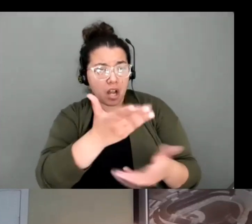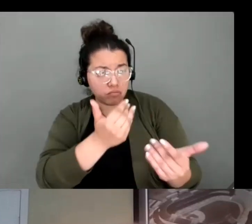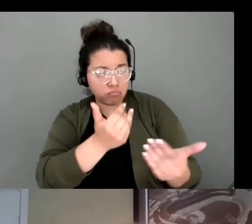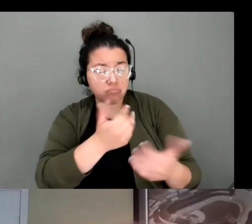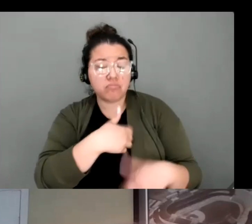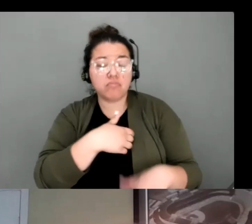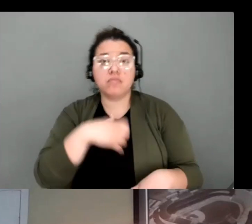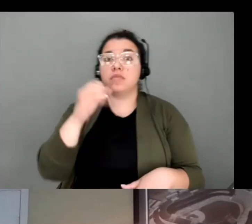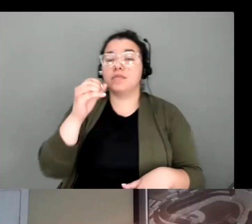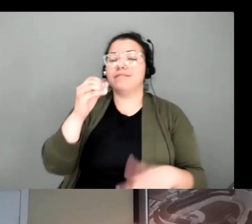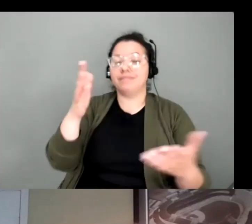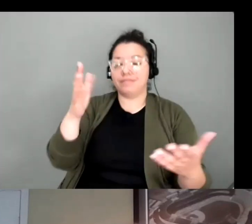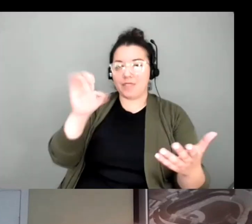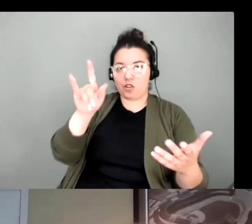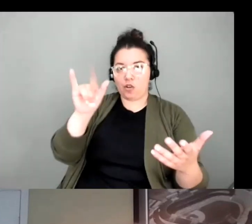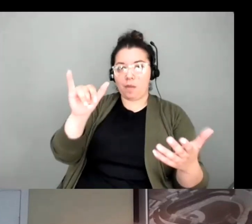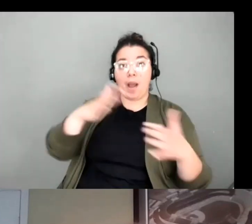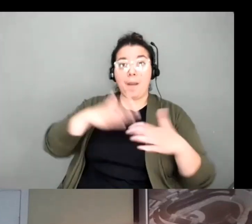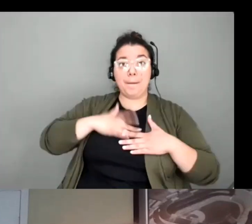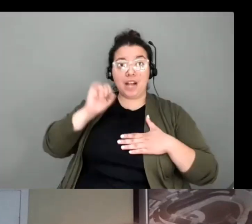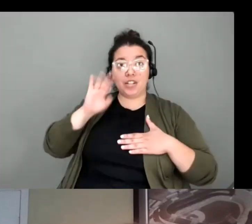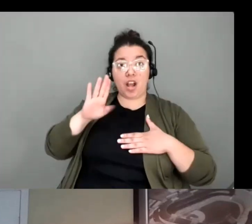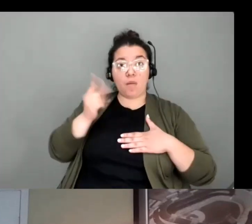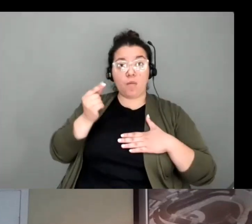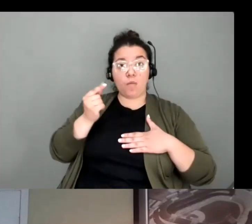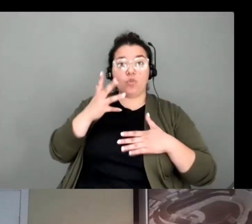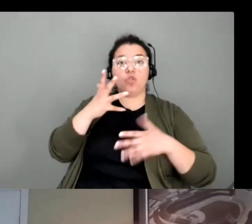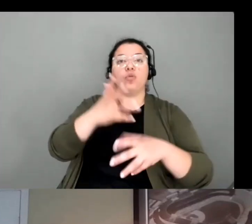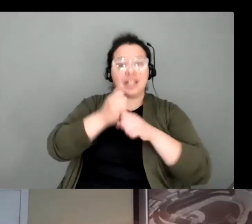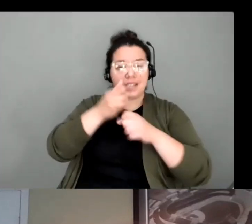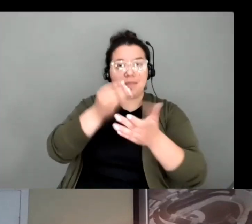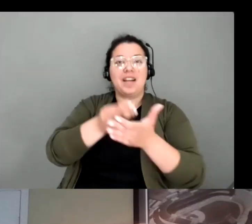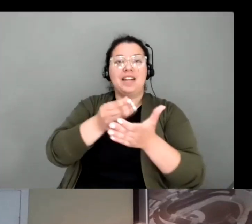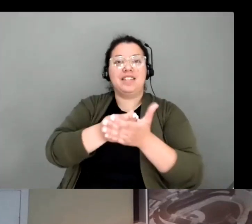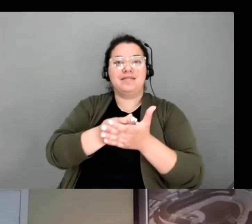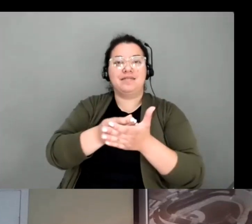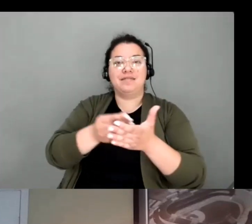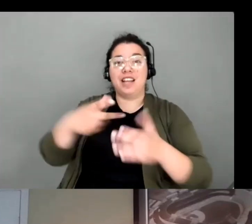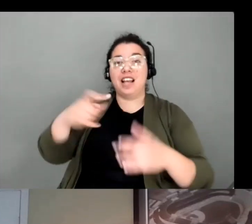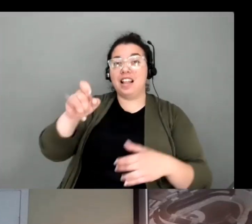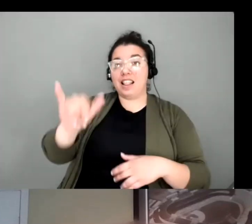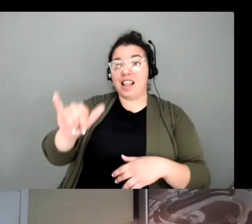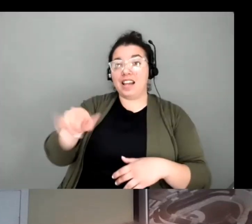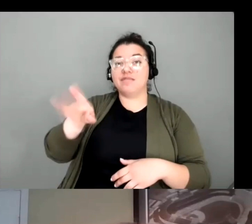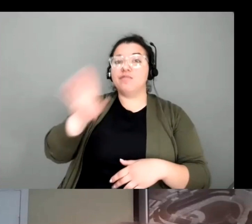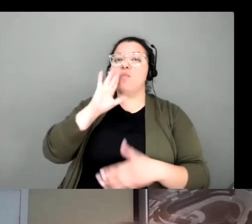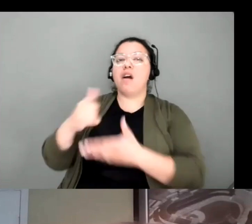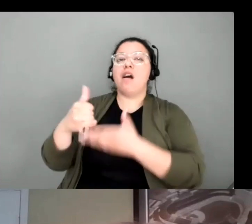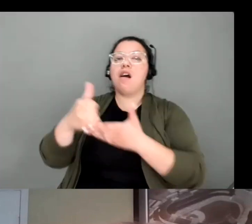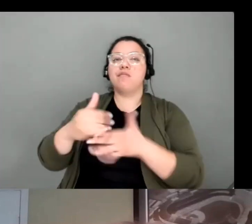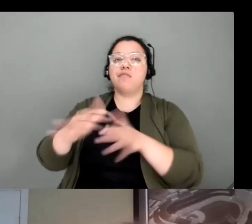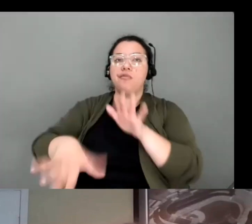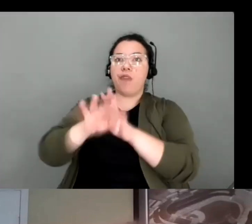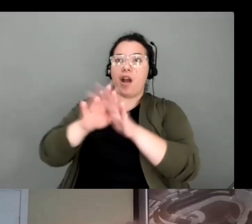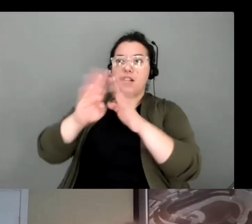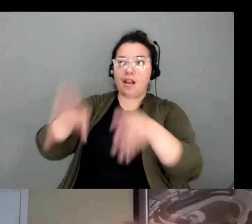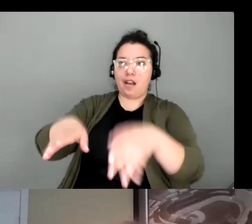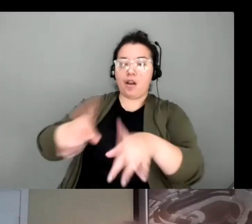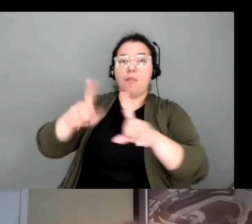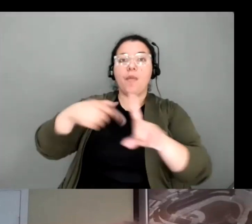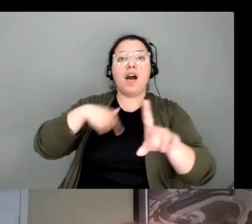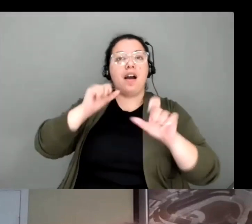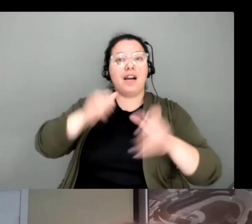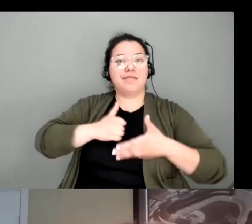money. I can help, Lety can help you find the property, but I help you find the money from your first home to your forever home or anything